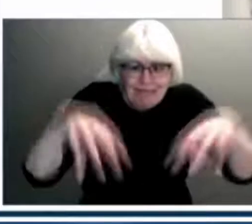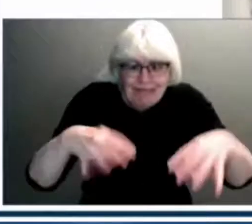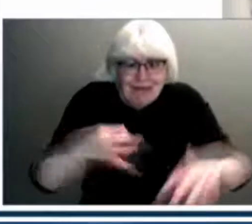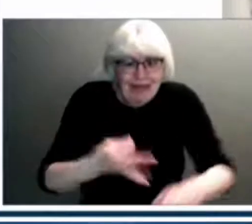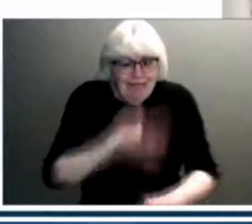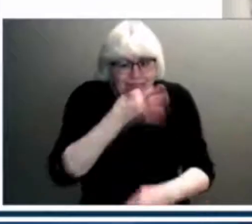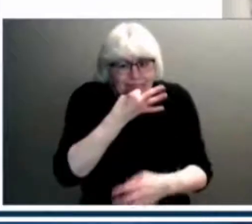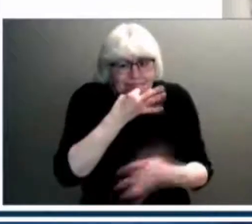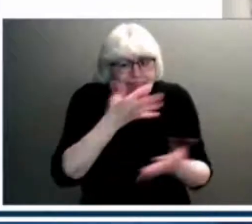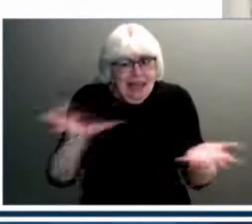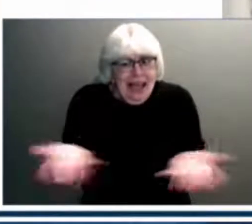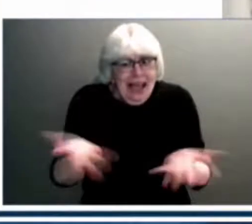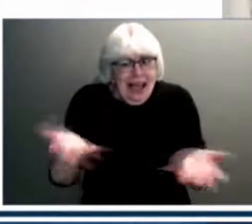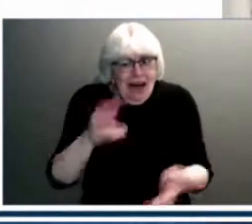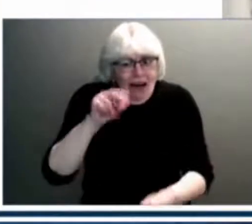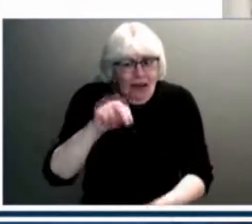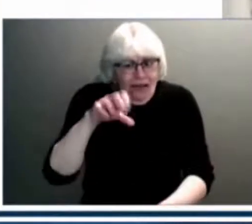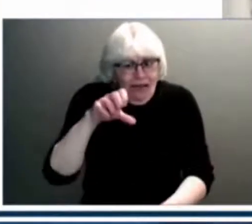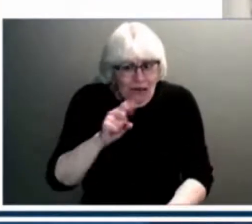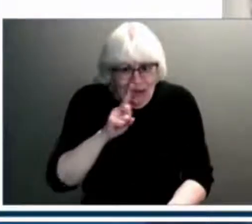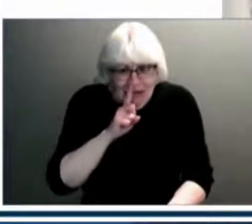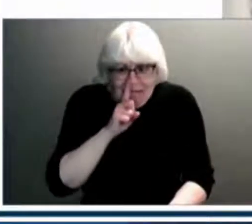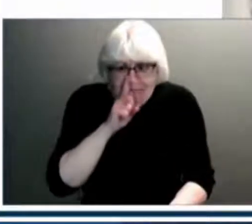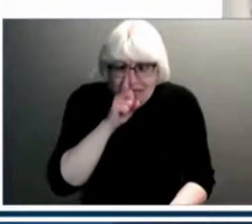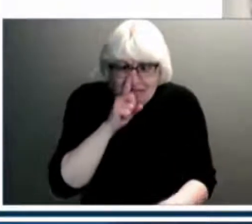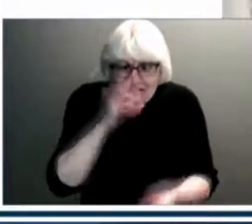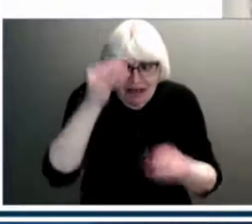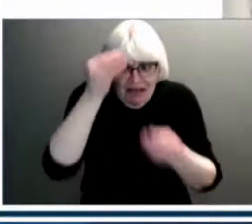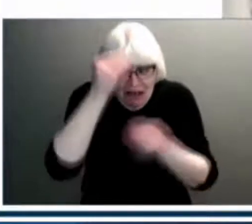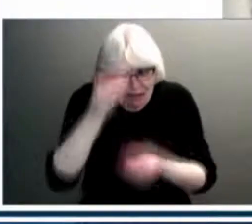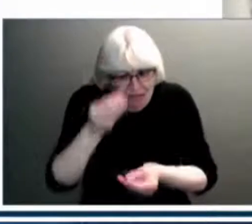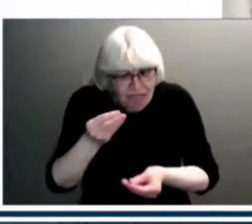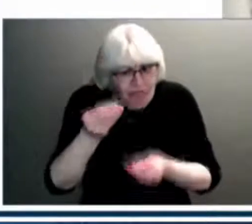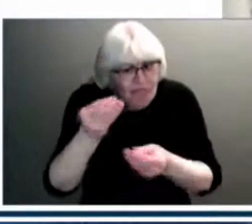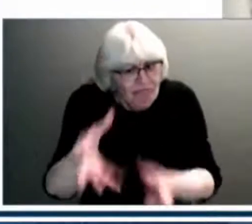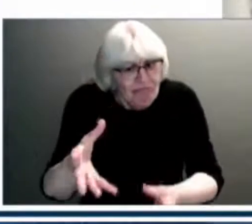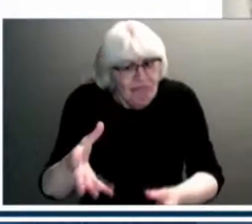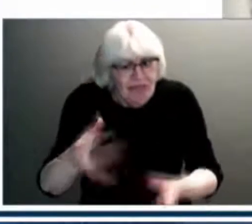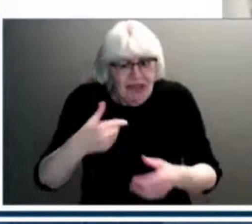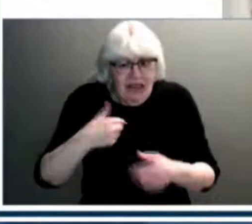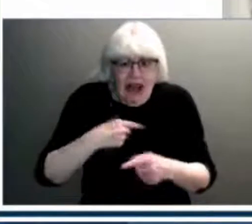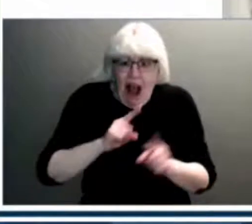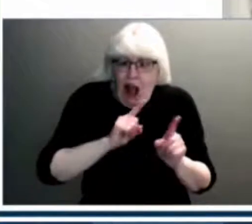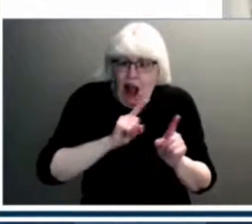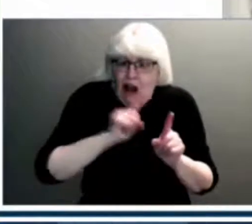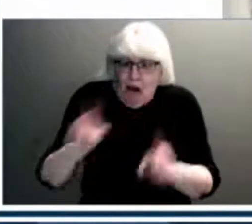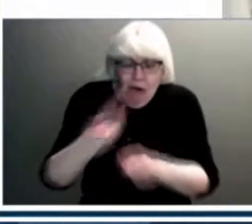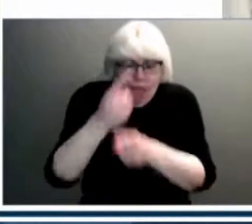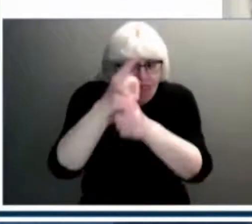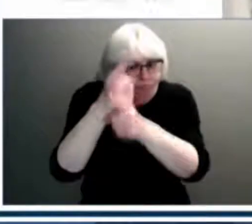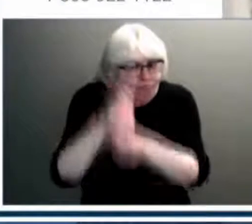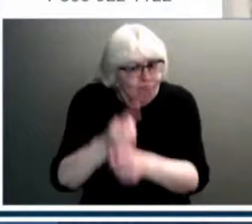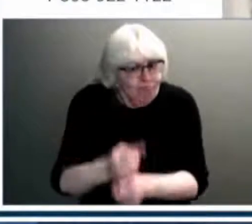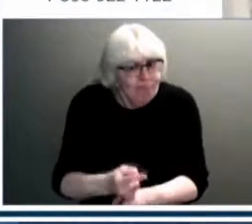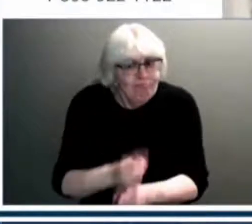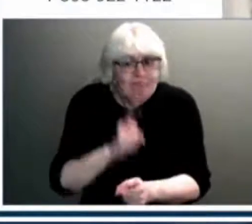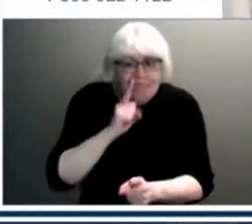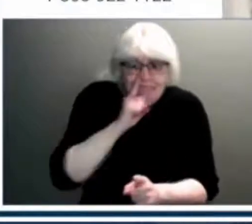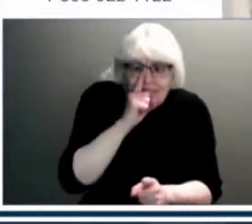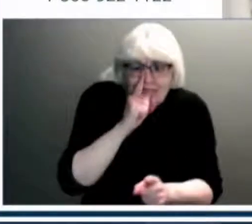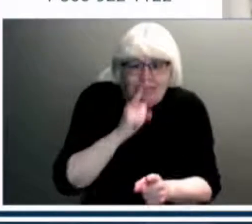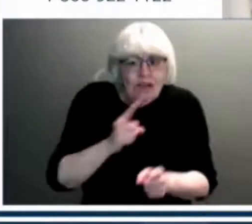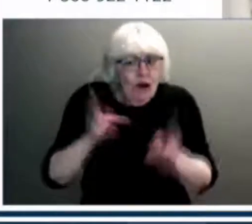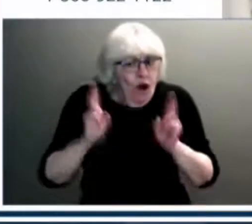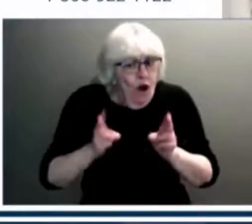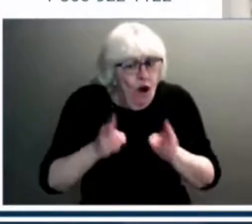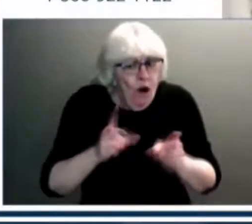either stopping at a clinic for a PCR or a rapid test at home. It's always been something that